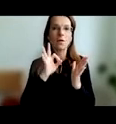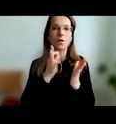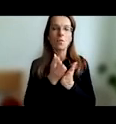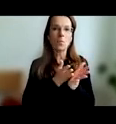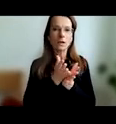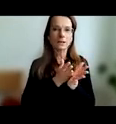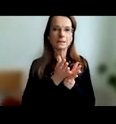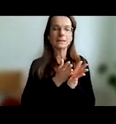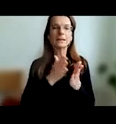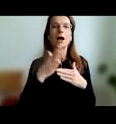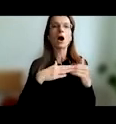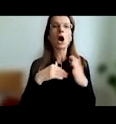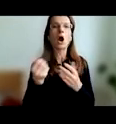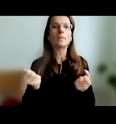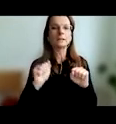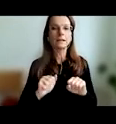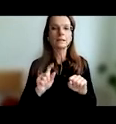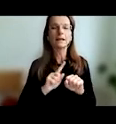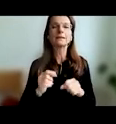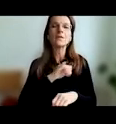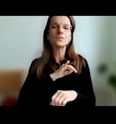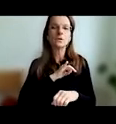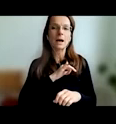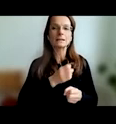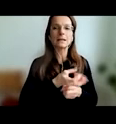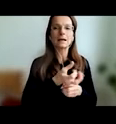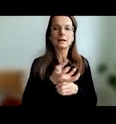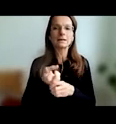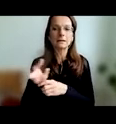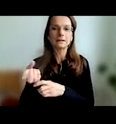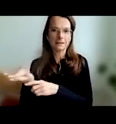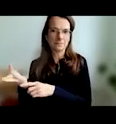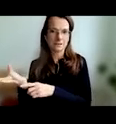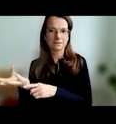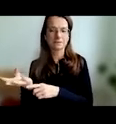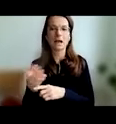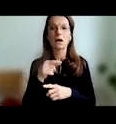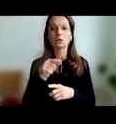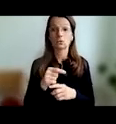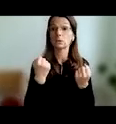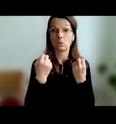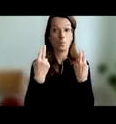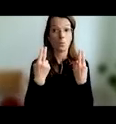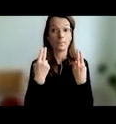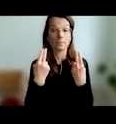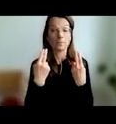integrate, so will be an integrated system for collecting data on occupations and skills